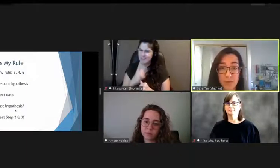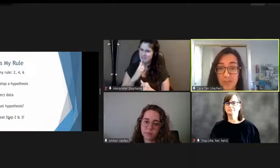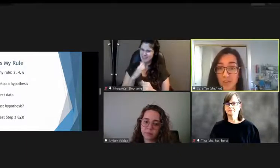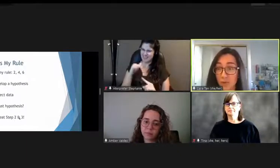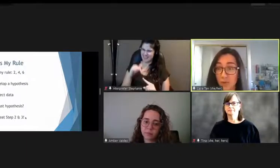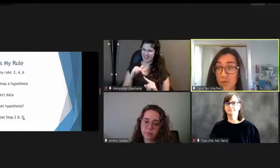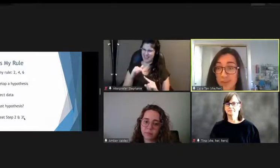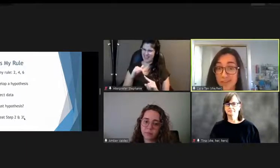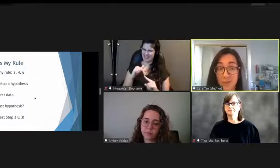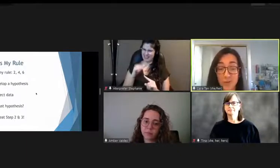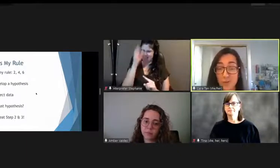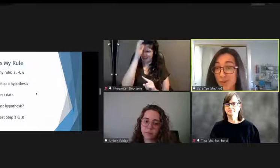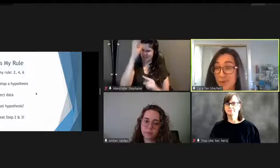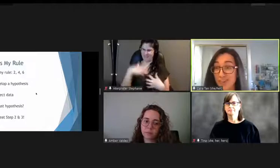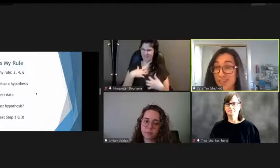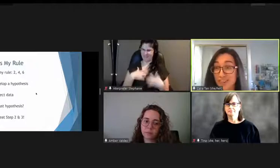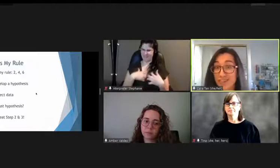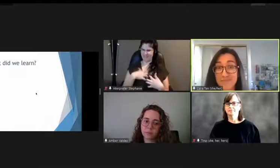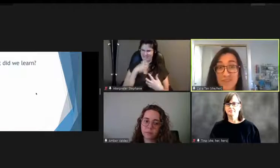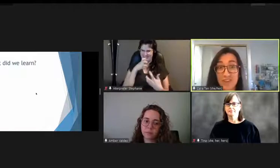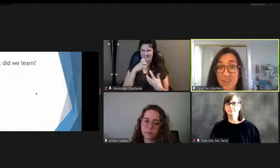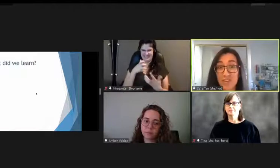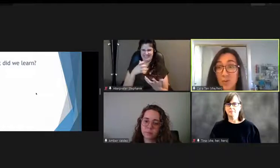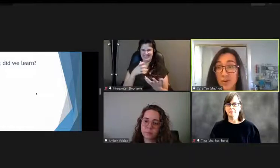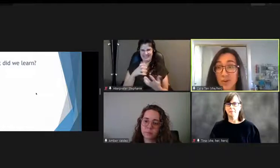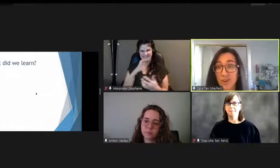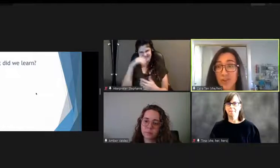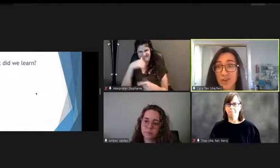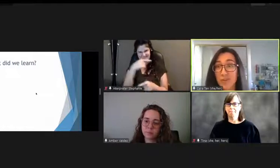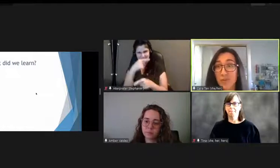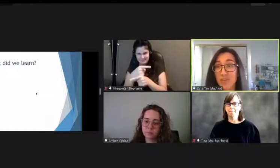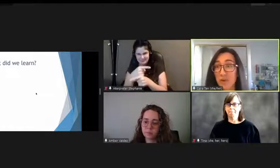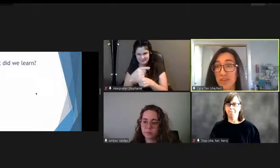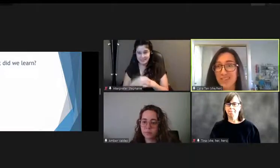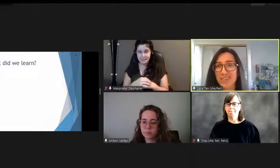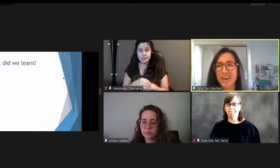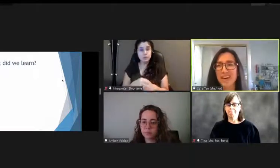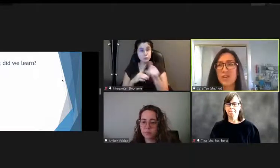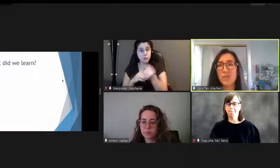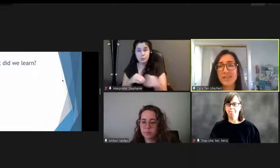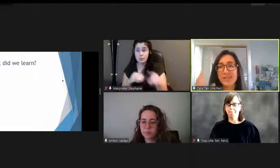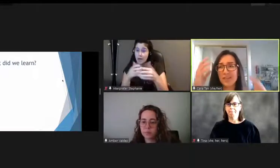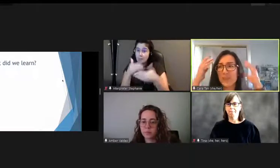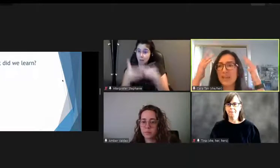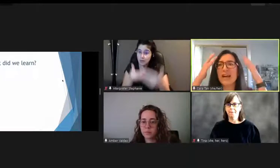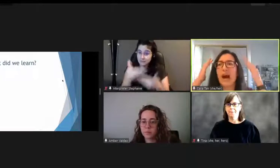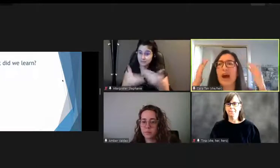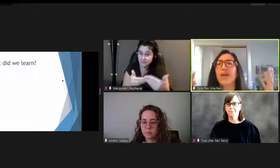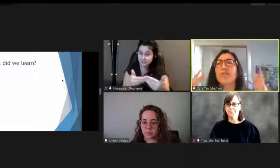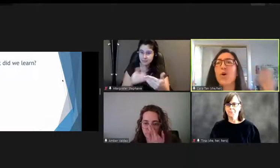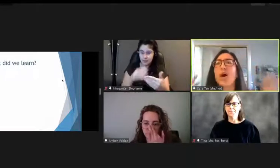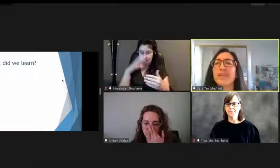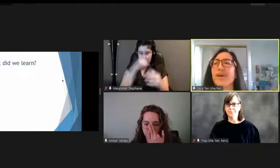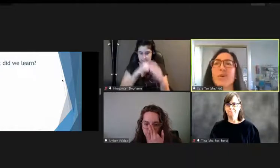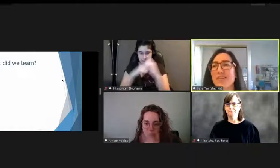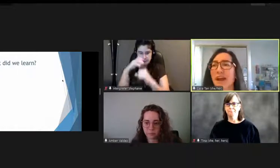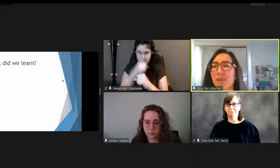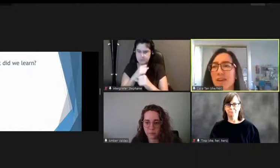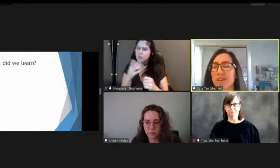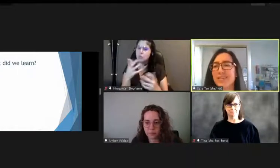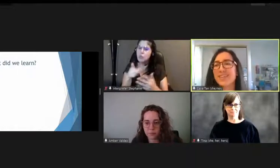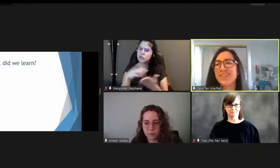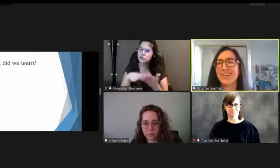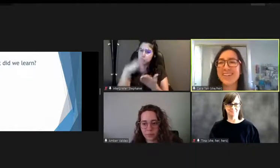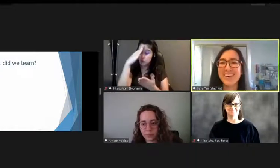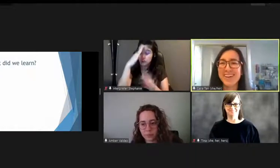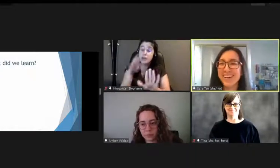we did this, we repeated steps 2 and 3 a bunch, right? So what did we learn from this process? You might still be like, I have no idea what just